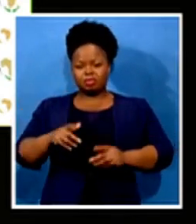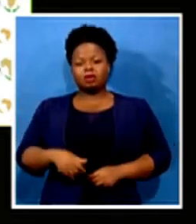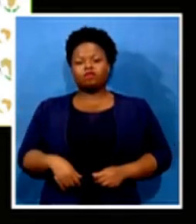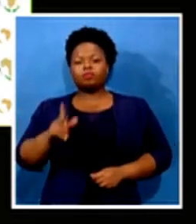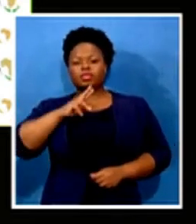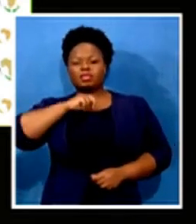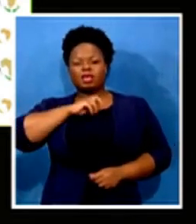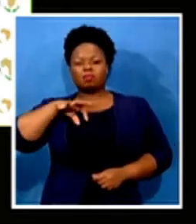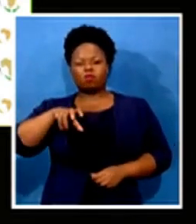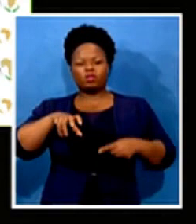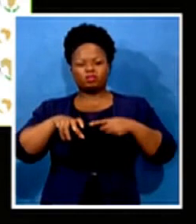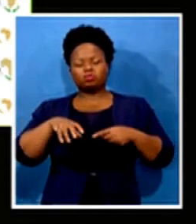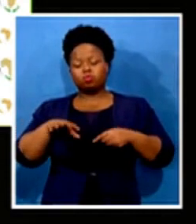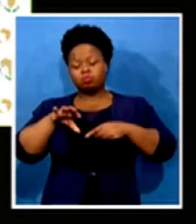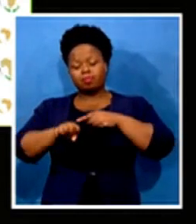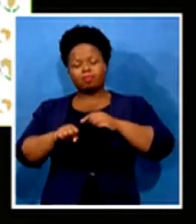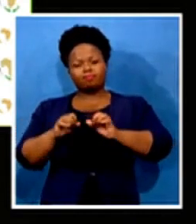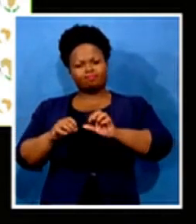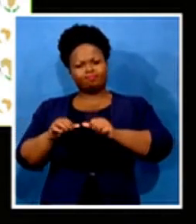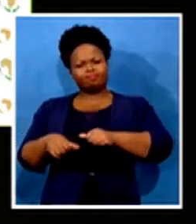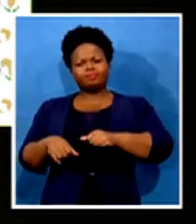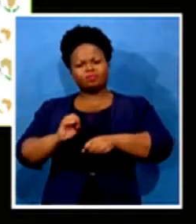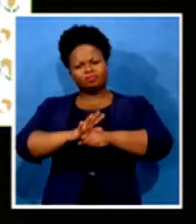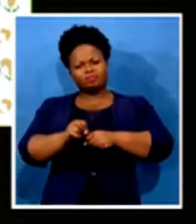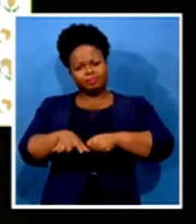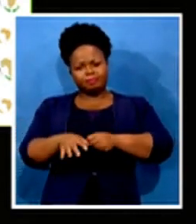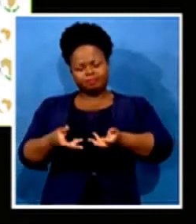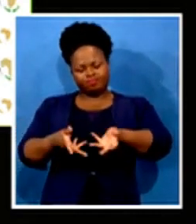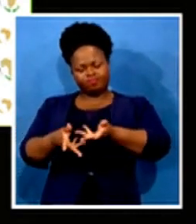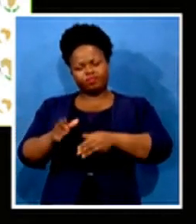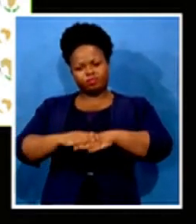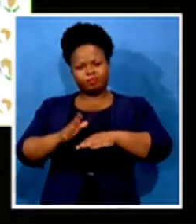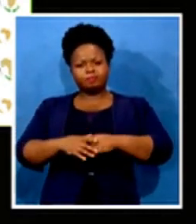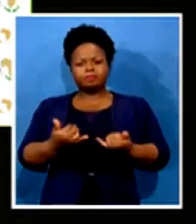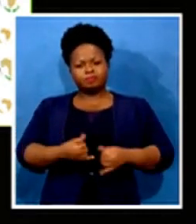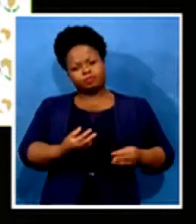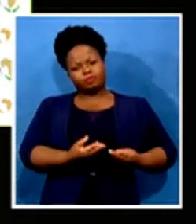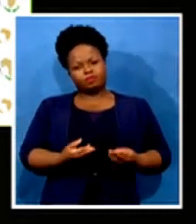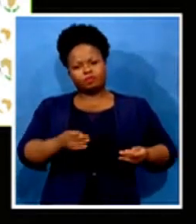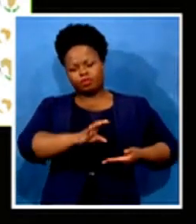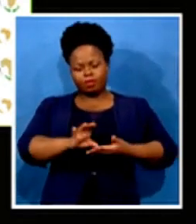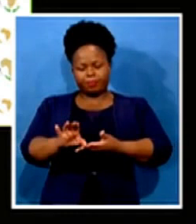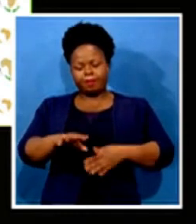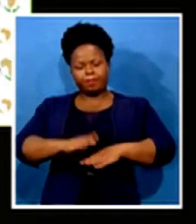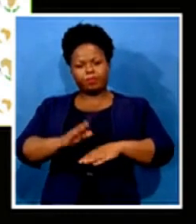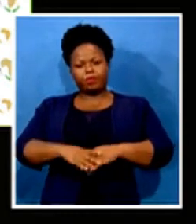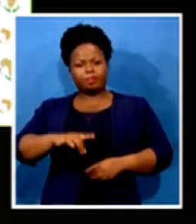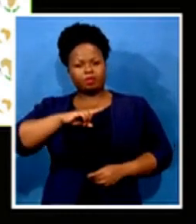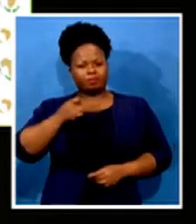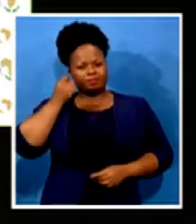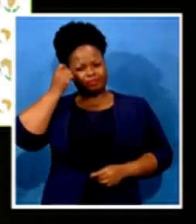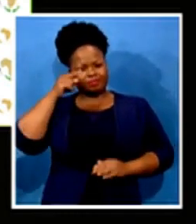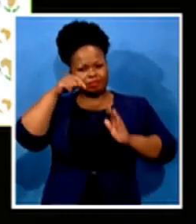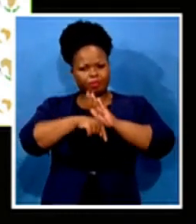very active discussions with them to provide them with additional resources so that we can understand the extent of the spread of